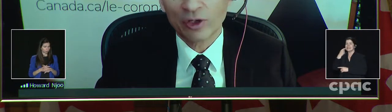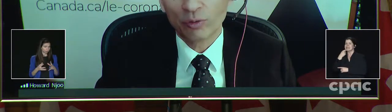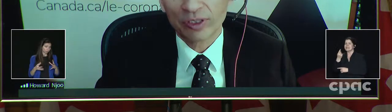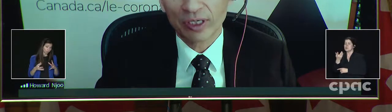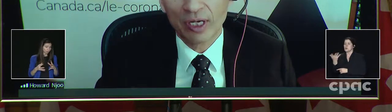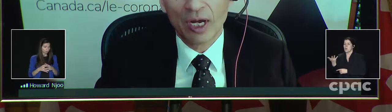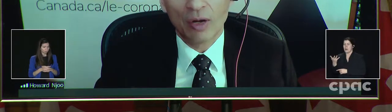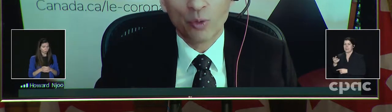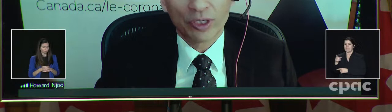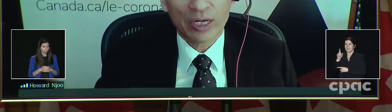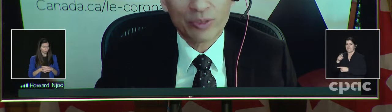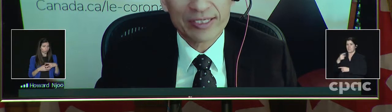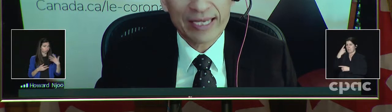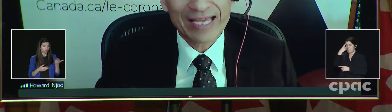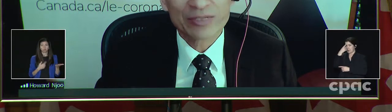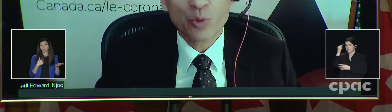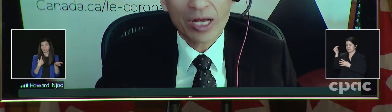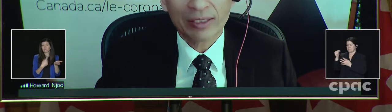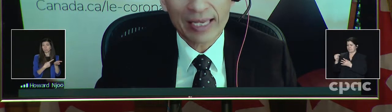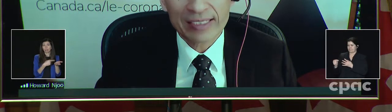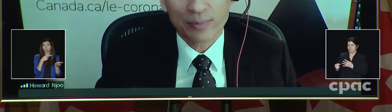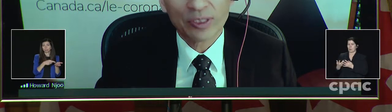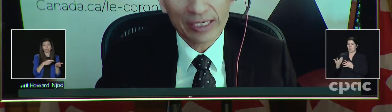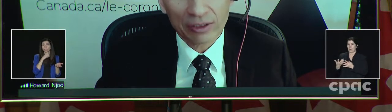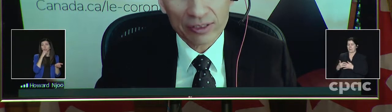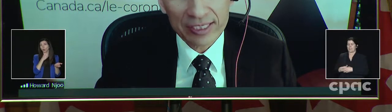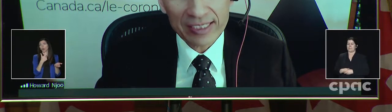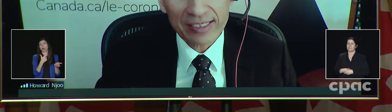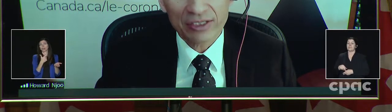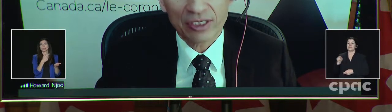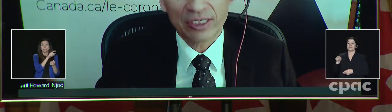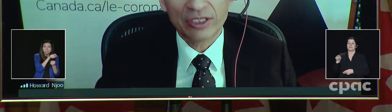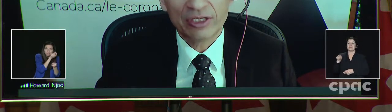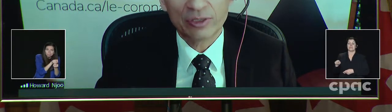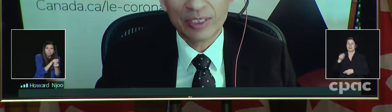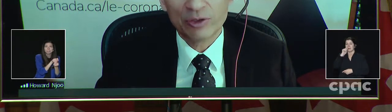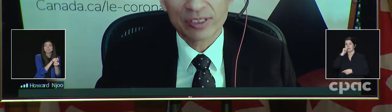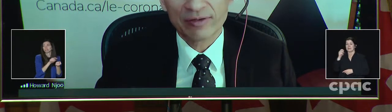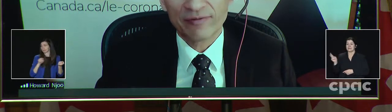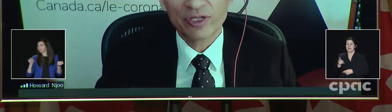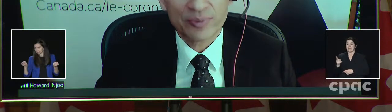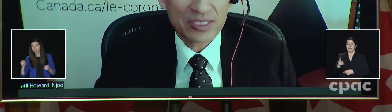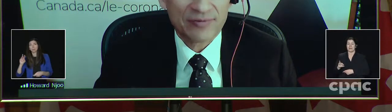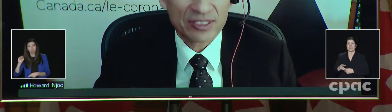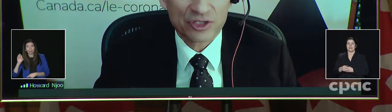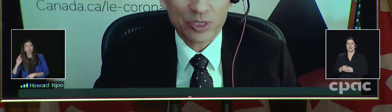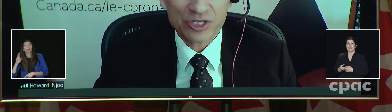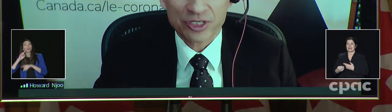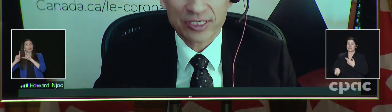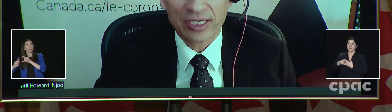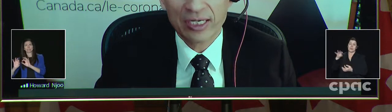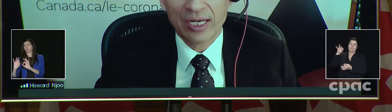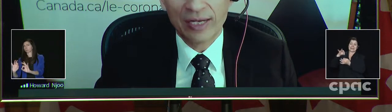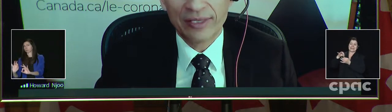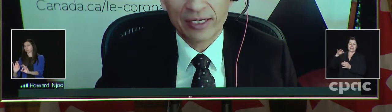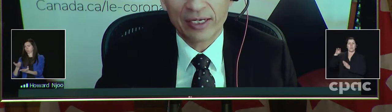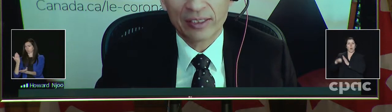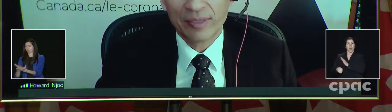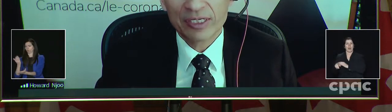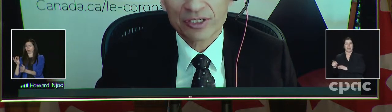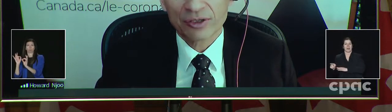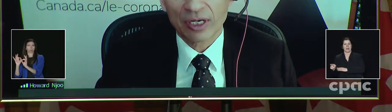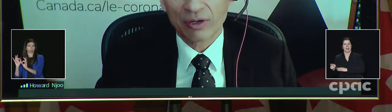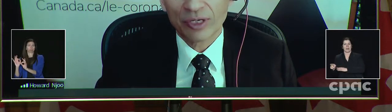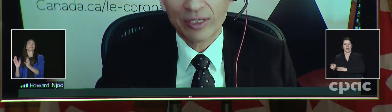that they don't work, I would say, as well as a molecular test, that they need to be used in the very specific situations. I think